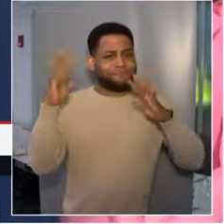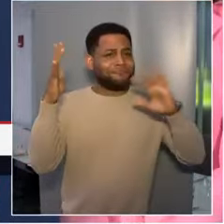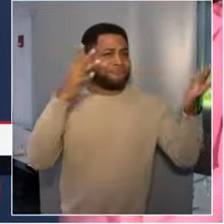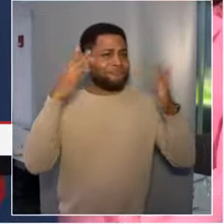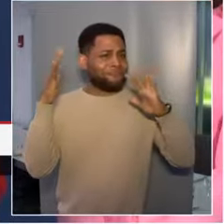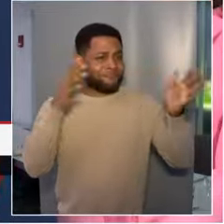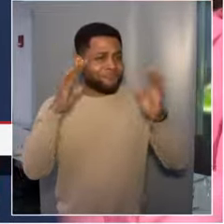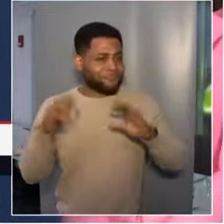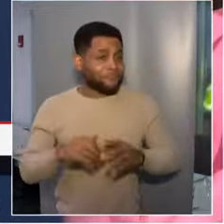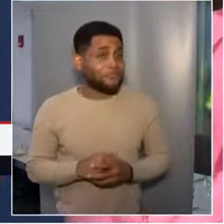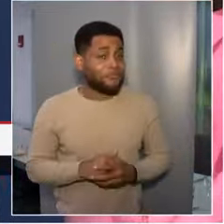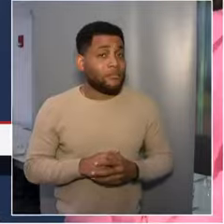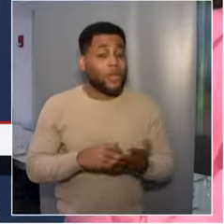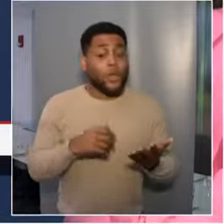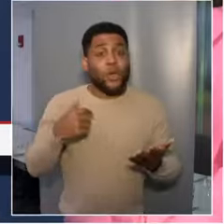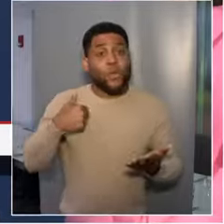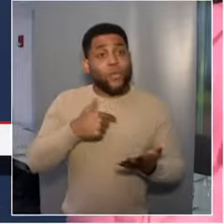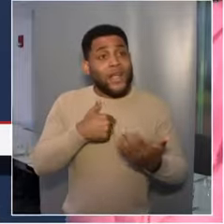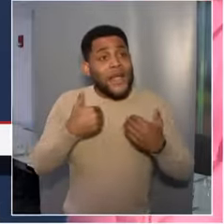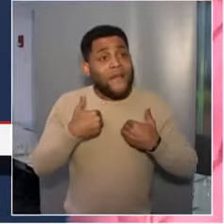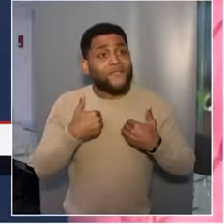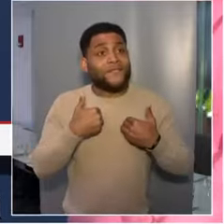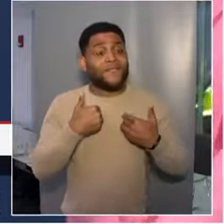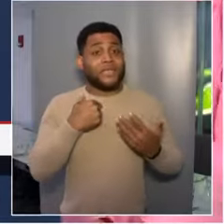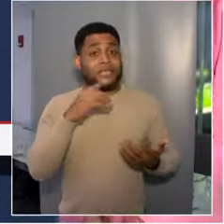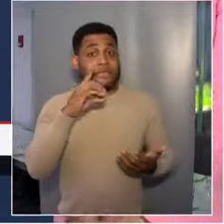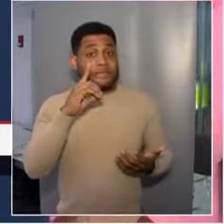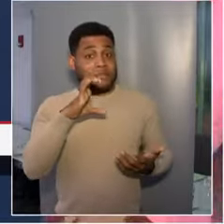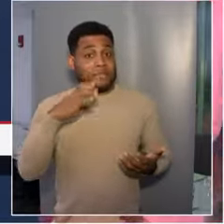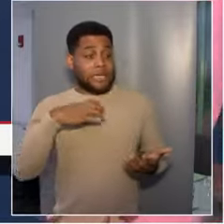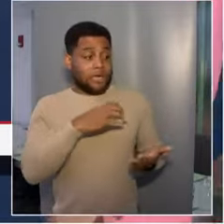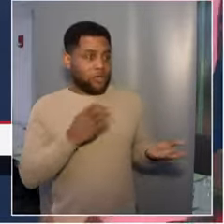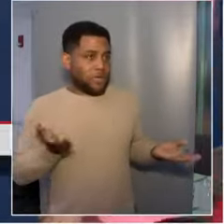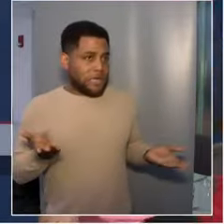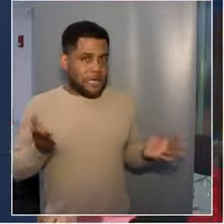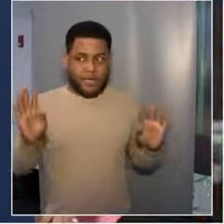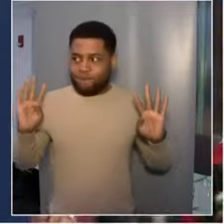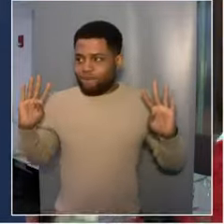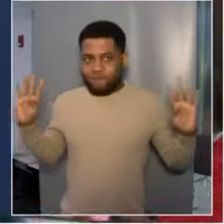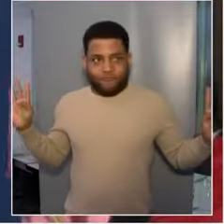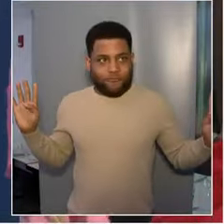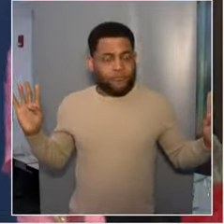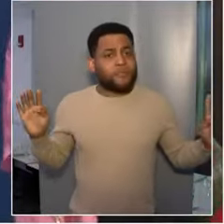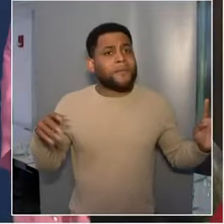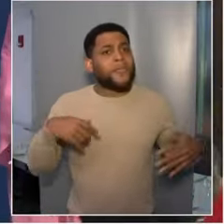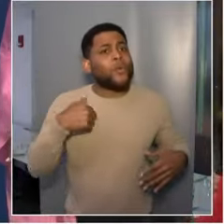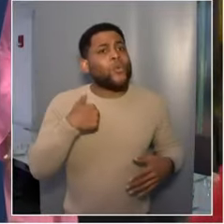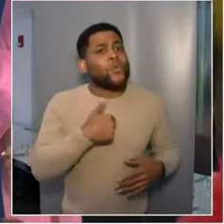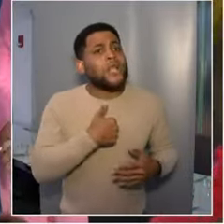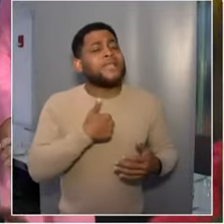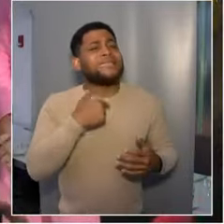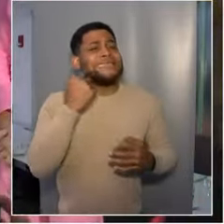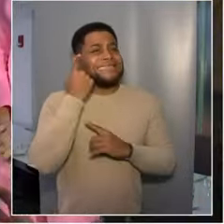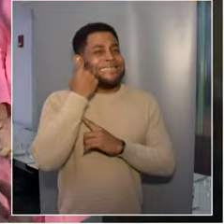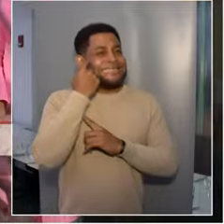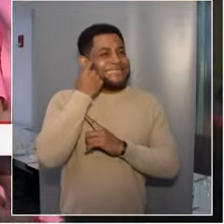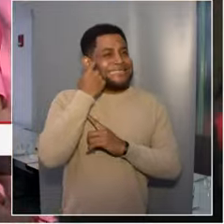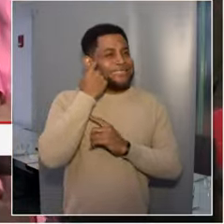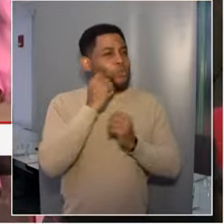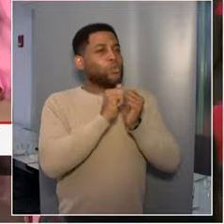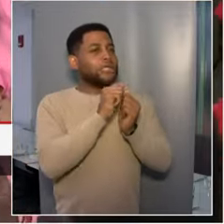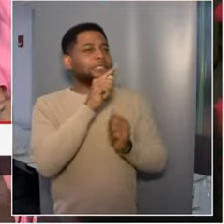I'm joined by members of the D.C. Council, and we just, with Ted Leonsis,